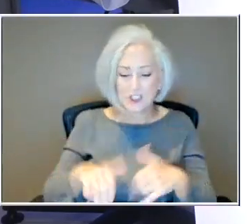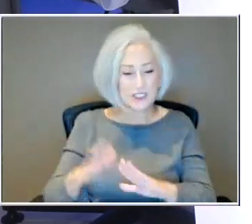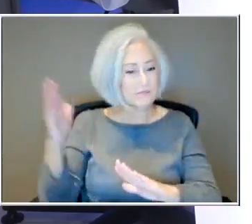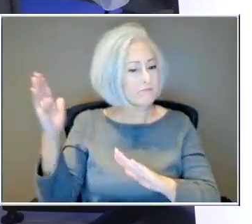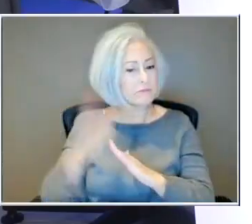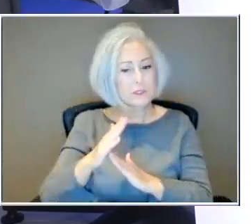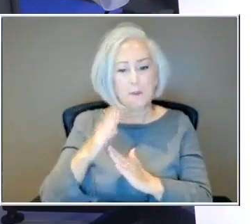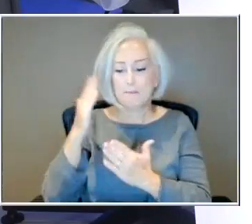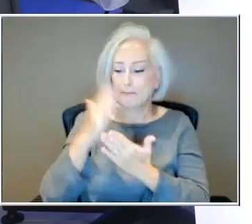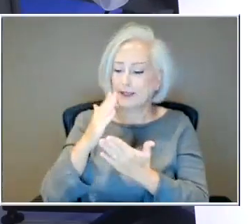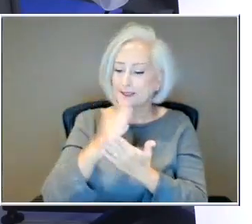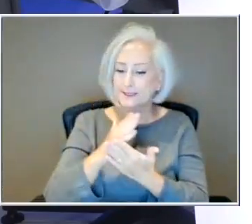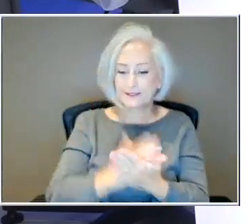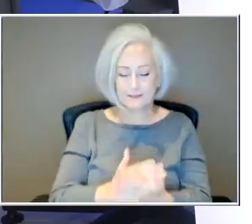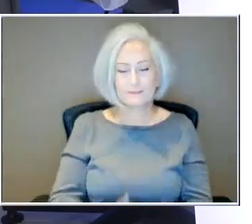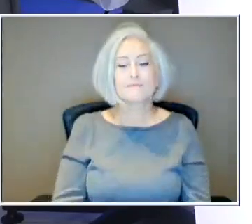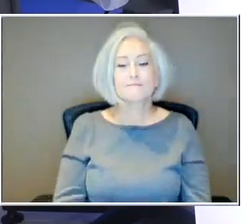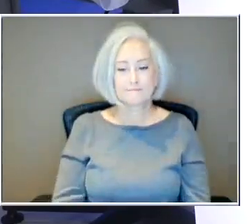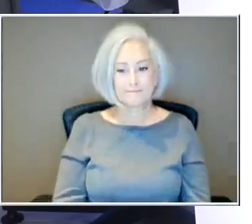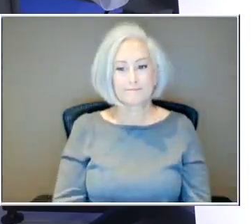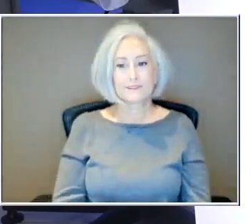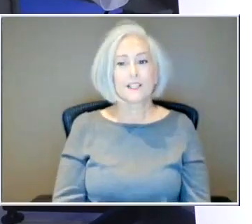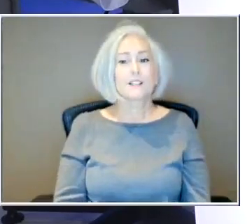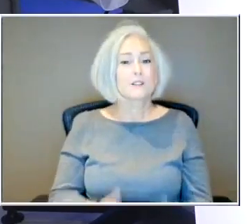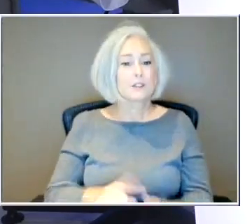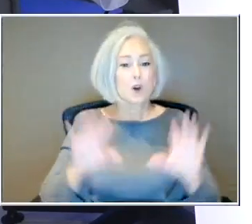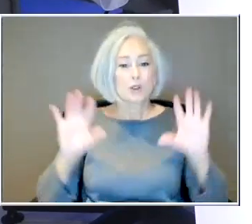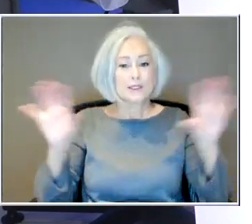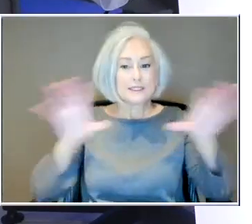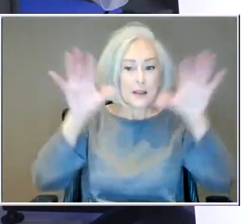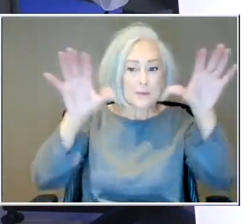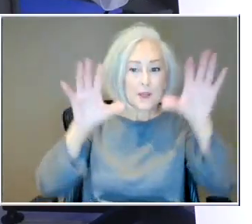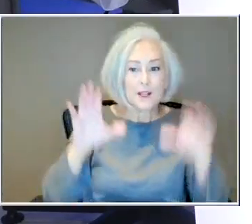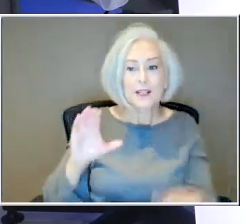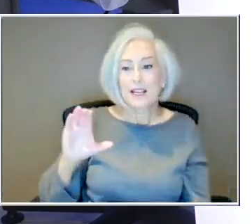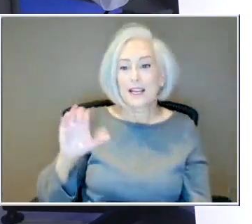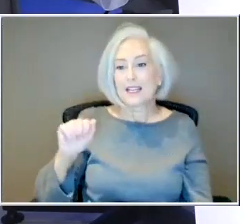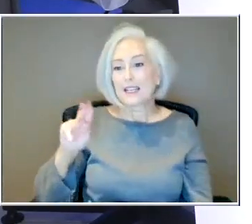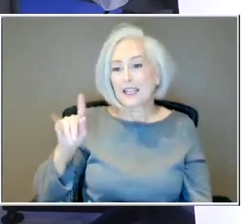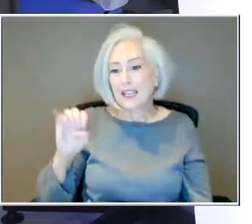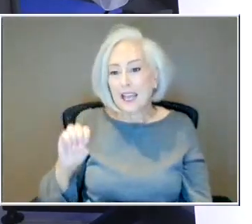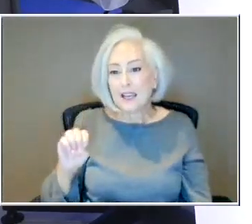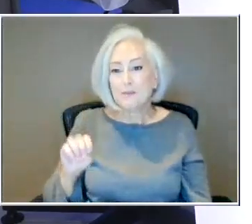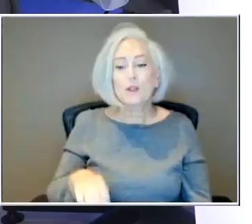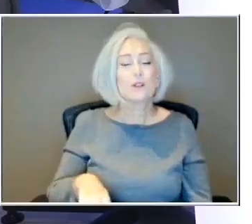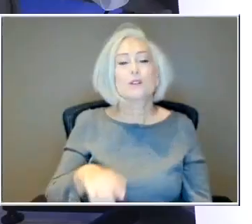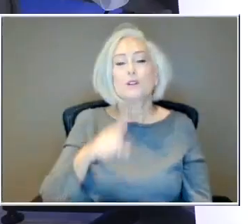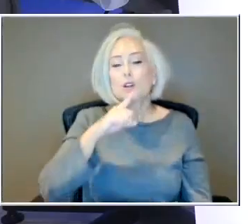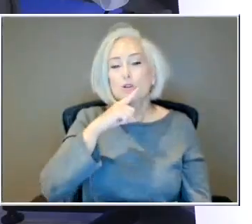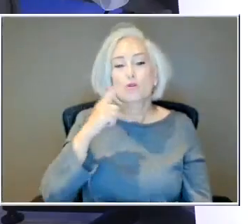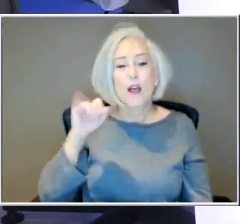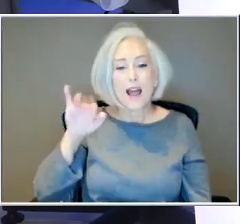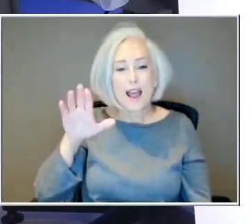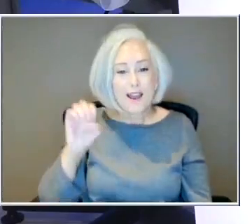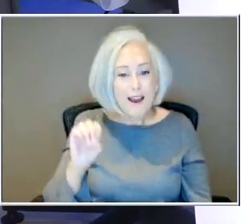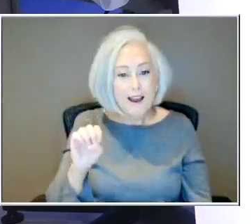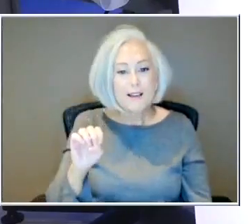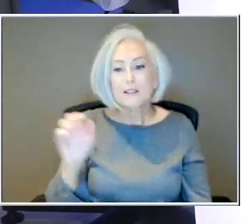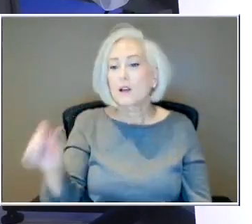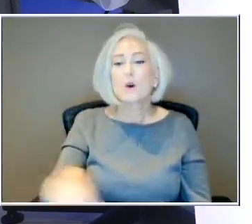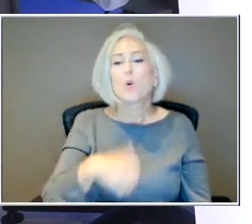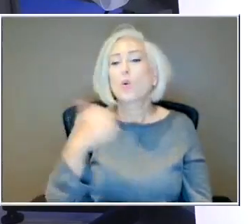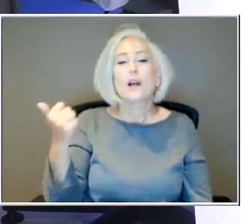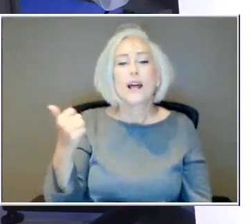Well, let's talk decorations, candles, dry ice, fun effects, but they can be dangerous. Any do's or don'ts from either of you?